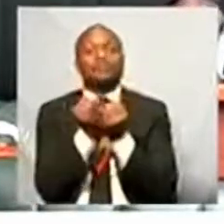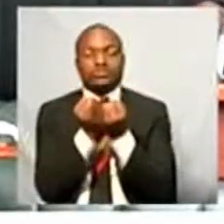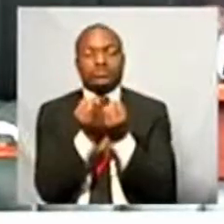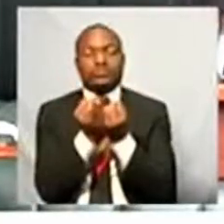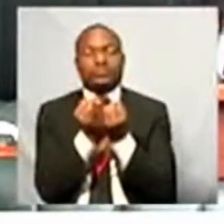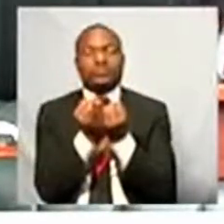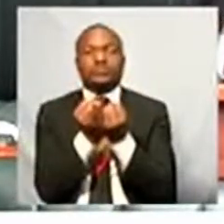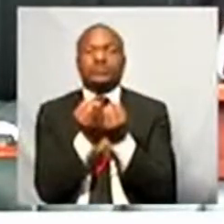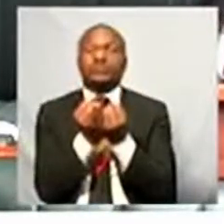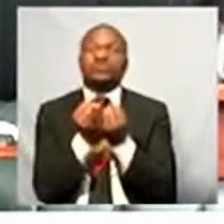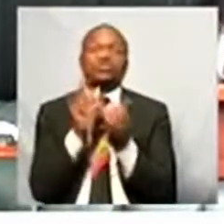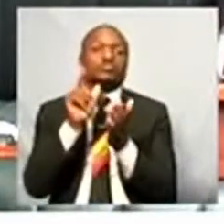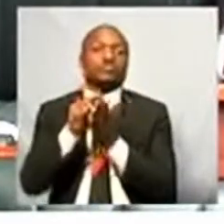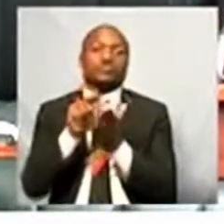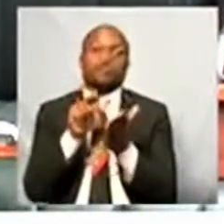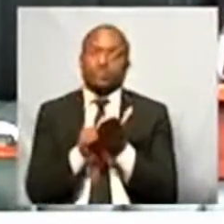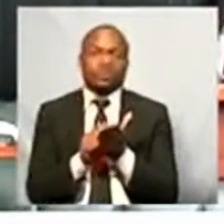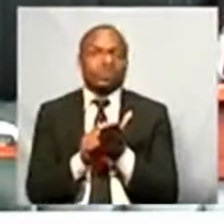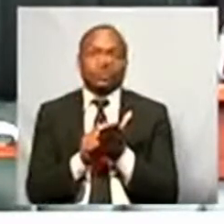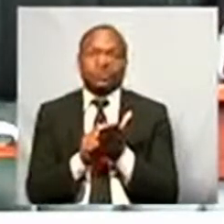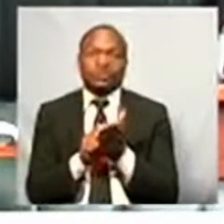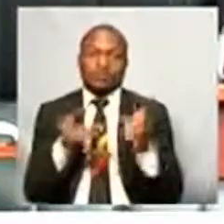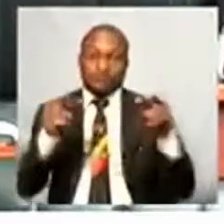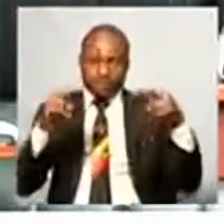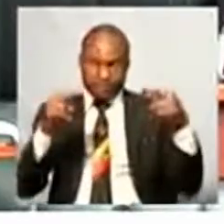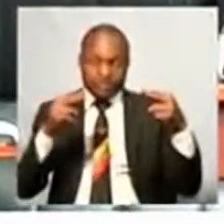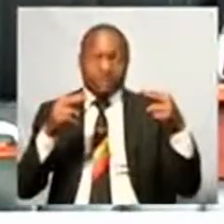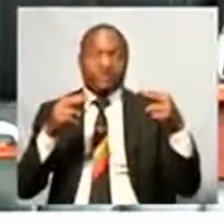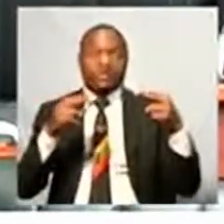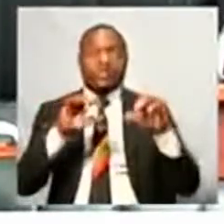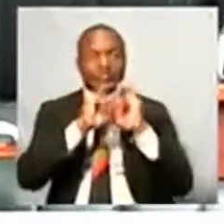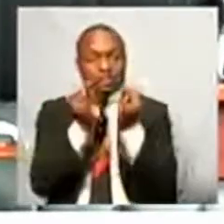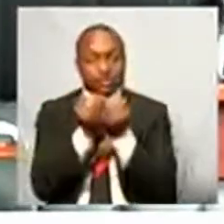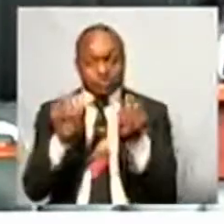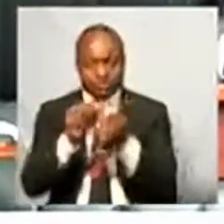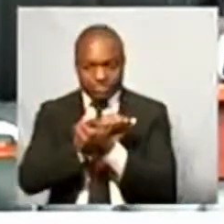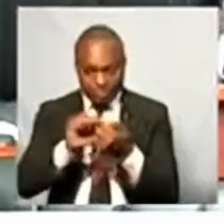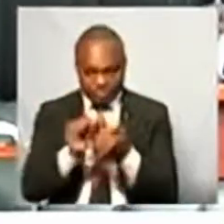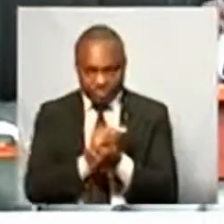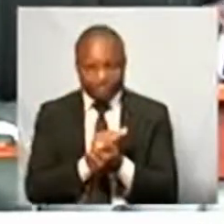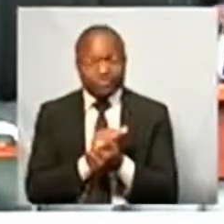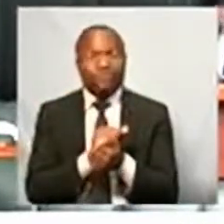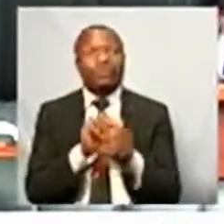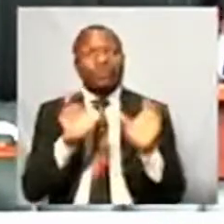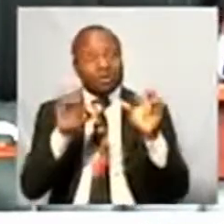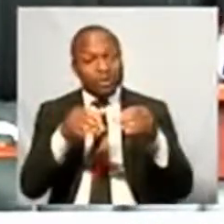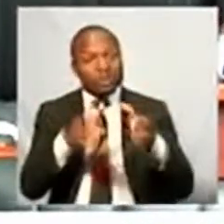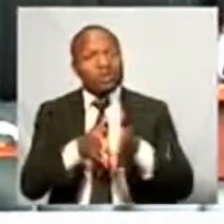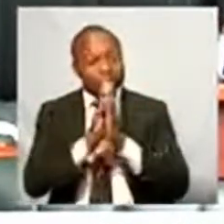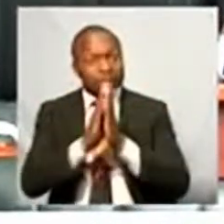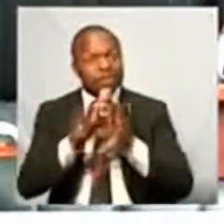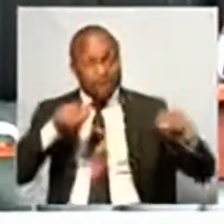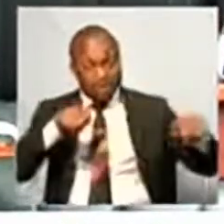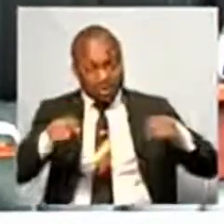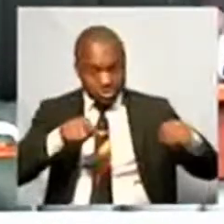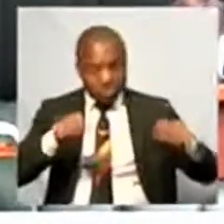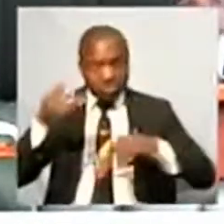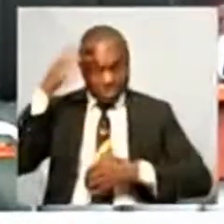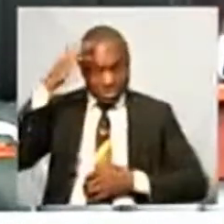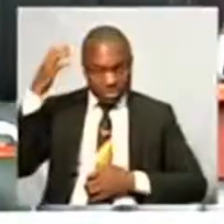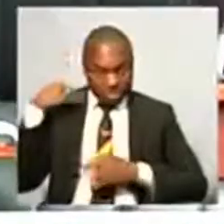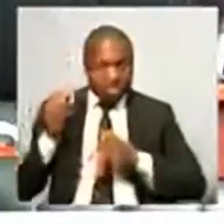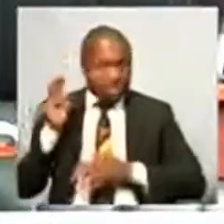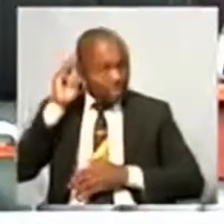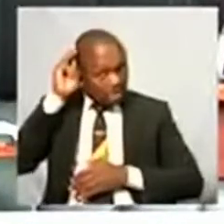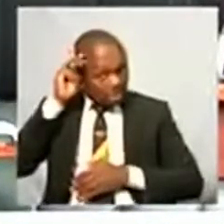potential legal claims and reputational damage. The committee strongly urges the controlling officers at the